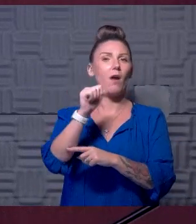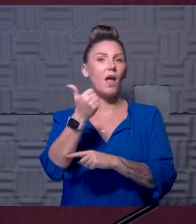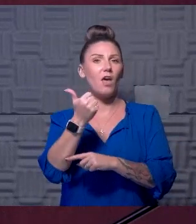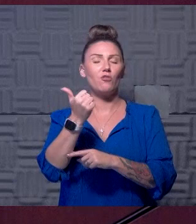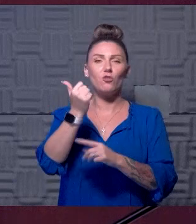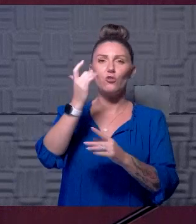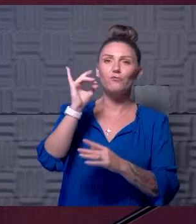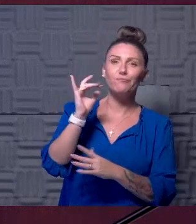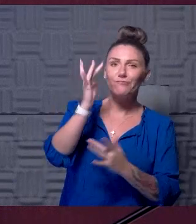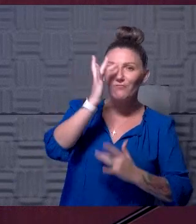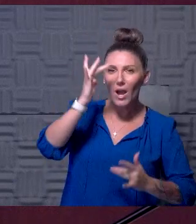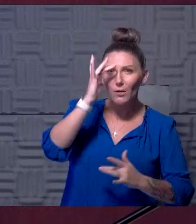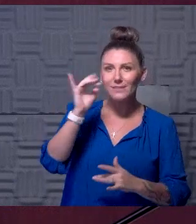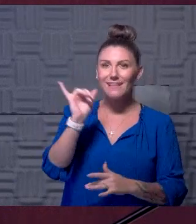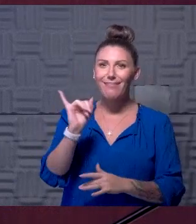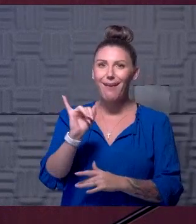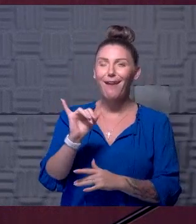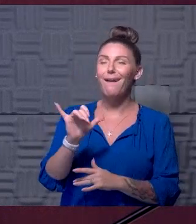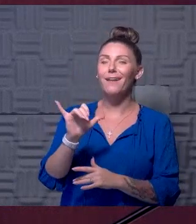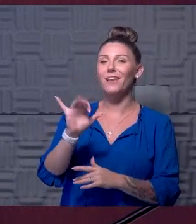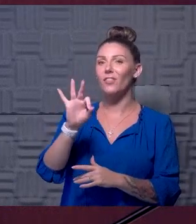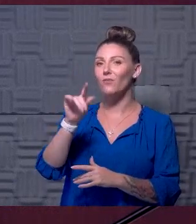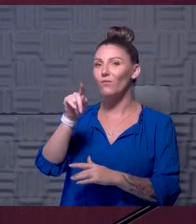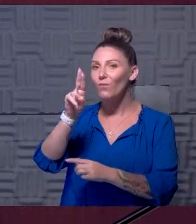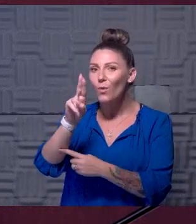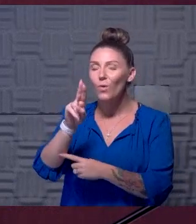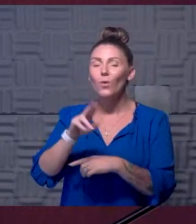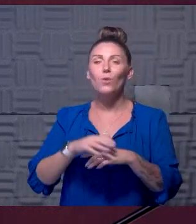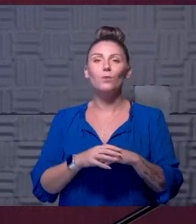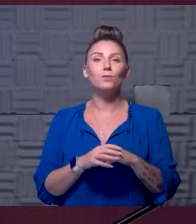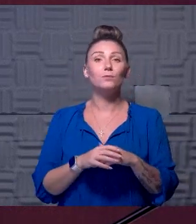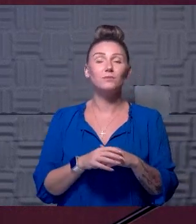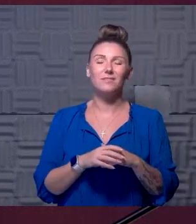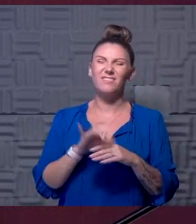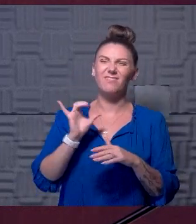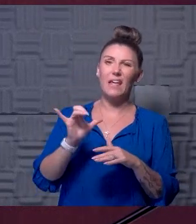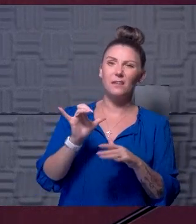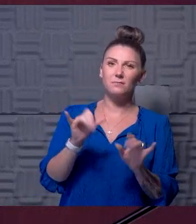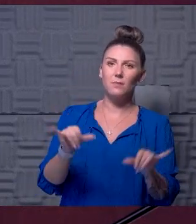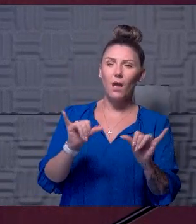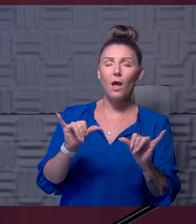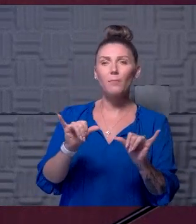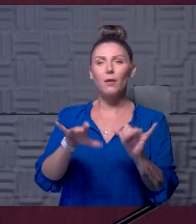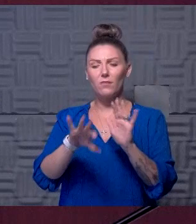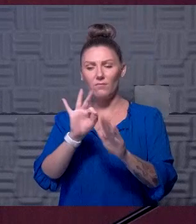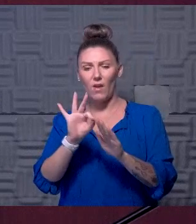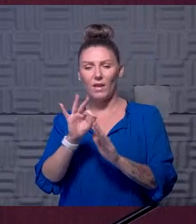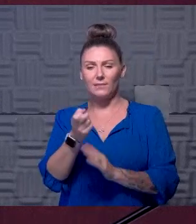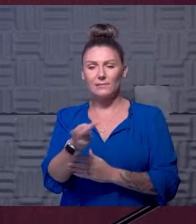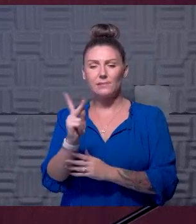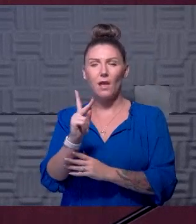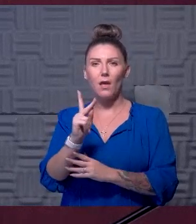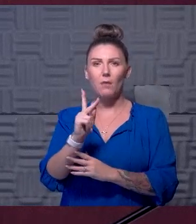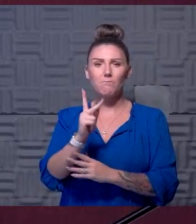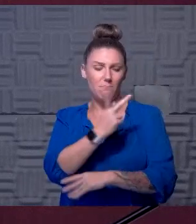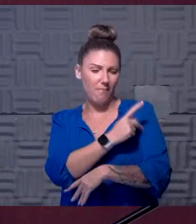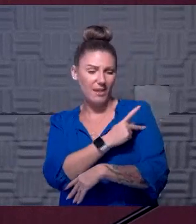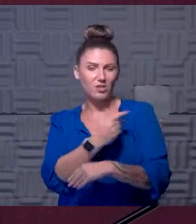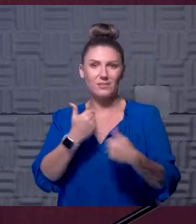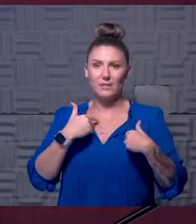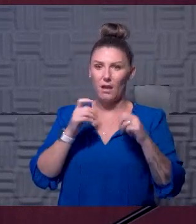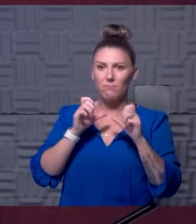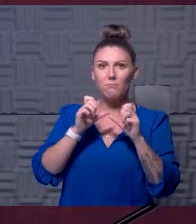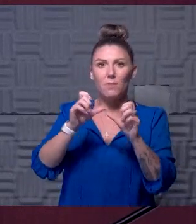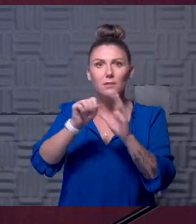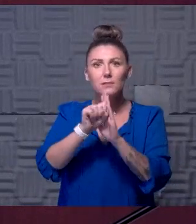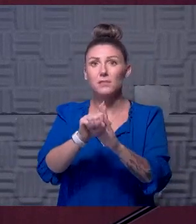like influenza is one of the classic ones. And we'll find that some of our patients are have these lingering symptoms